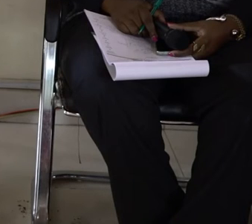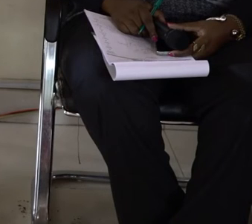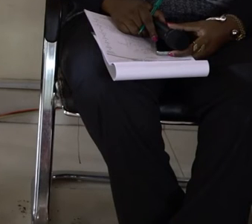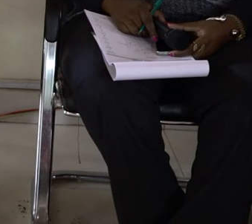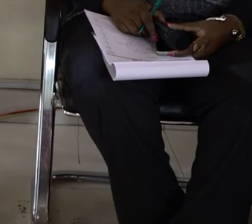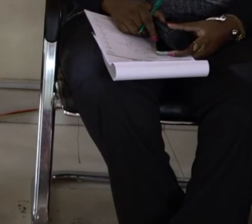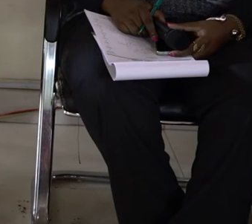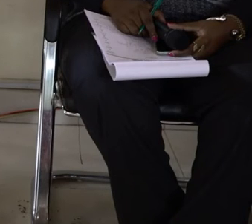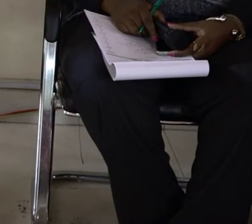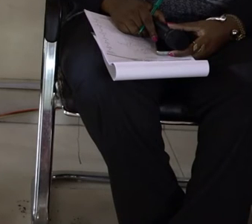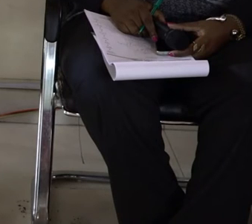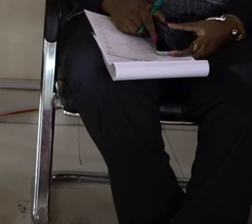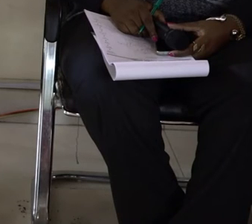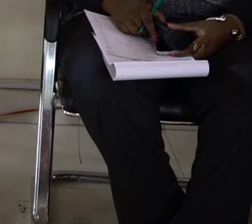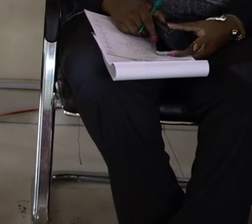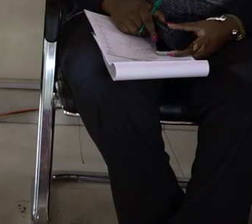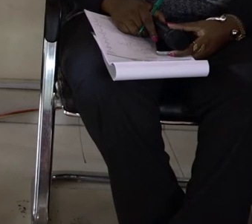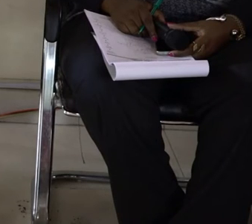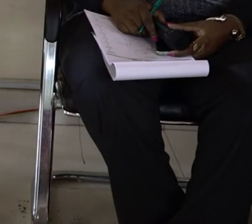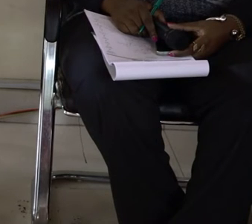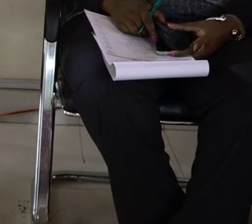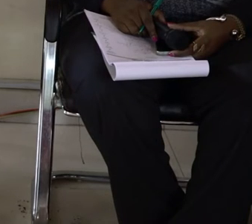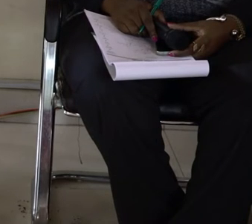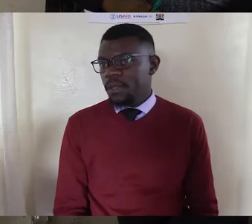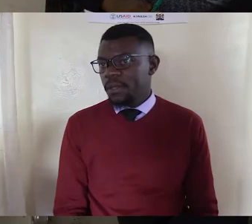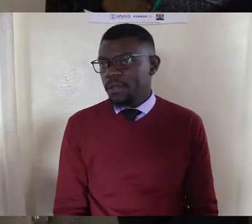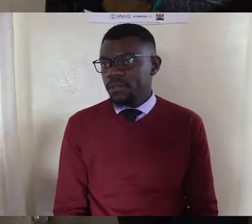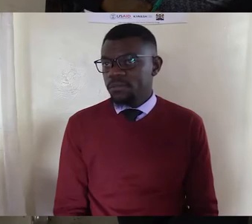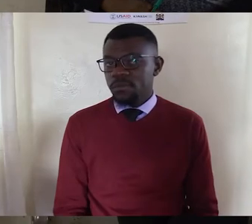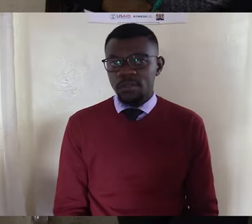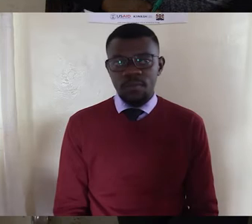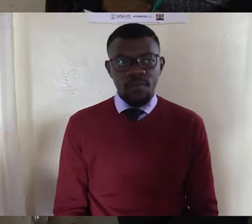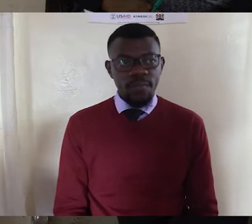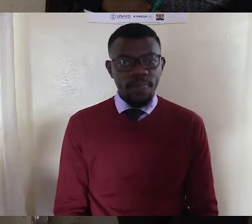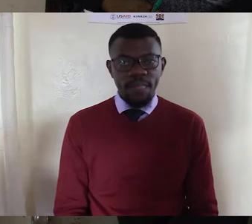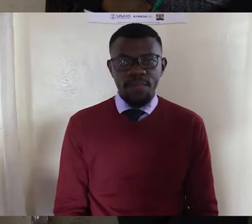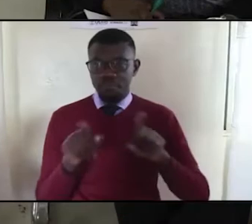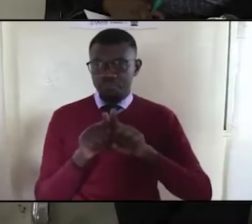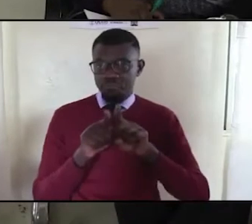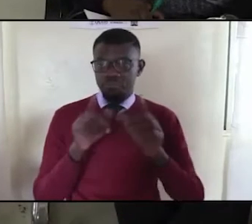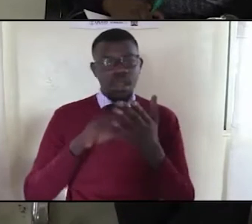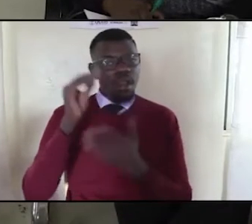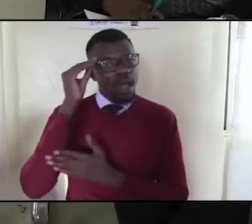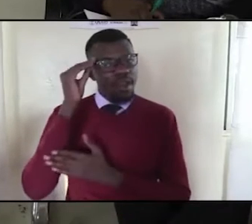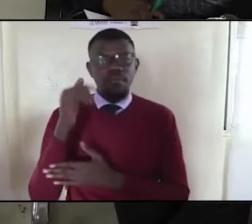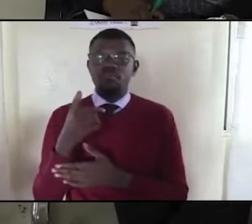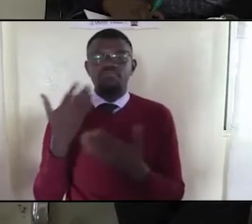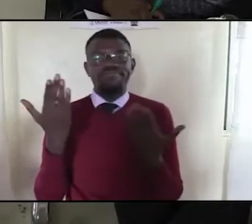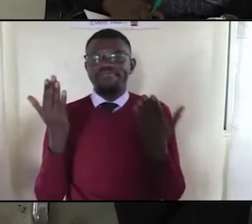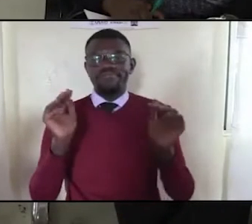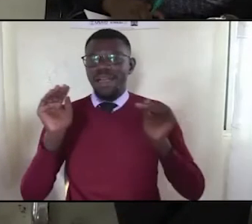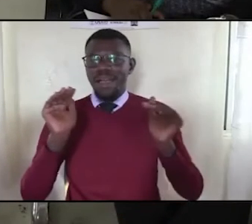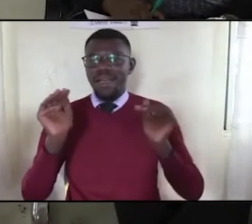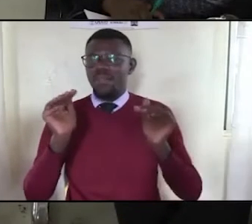listening. But I think what we are saying is, from these reports, we are looking back, but also we are learning these lessons and saying, what can we